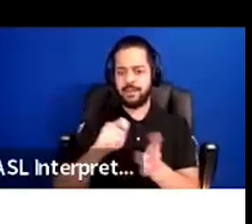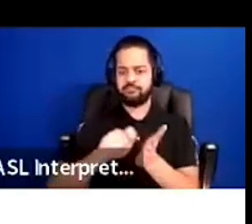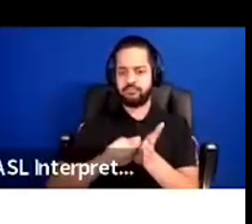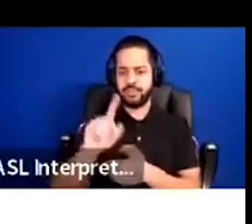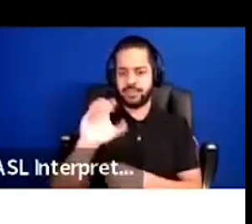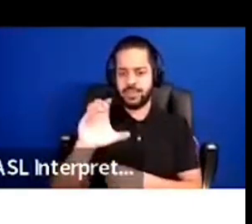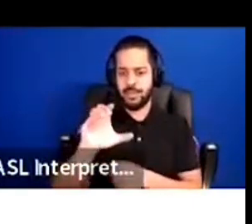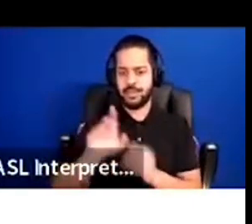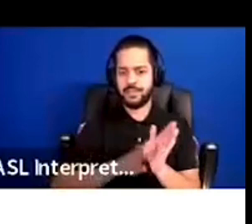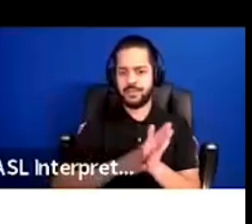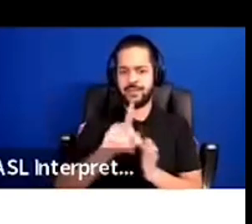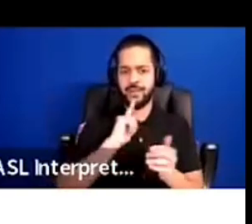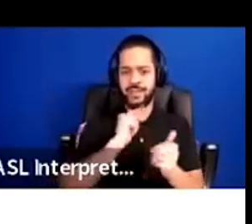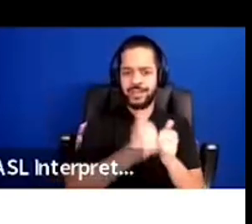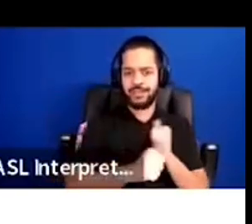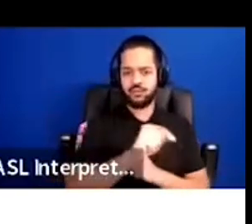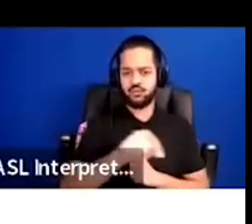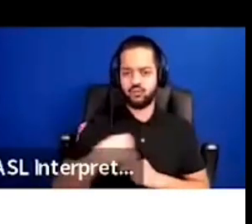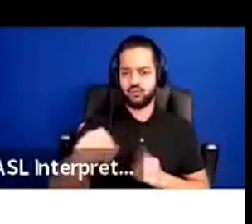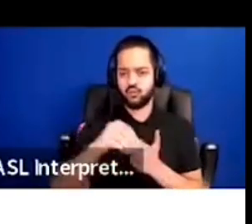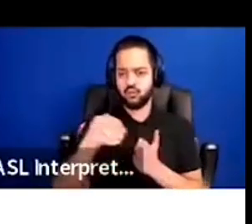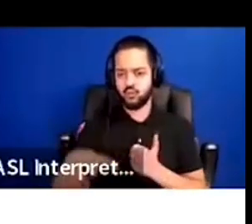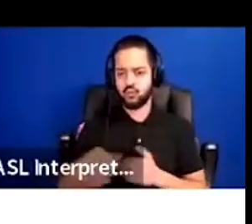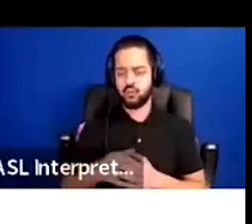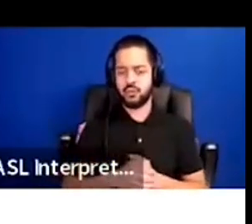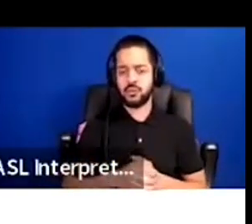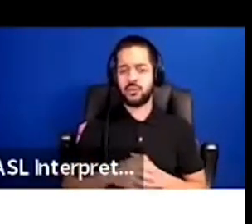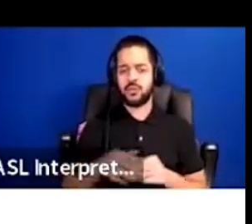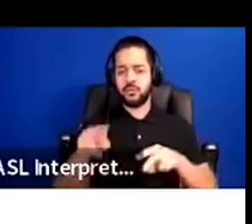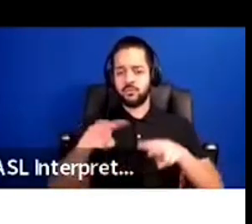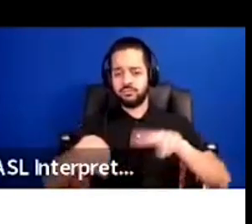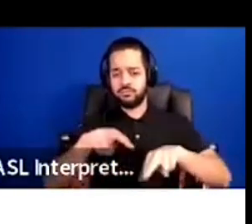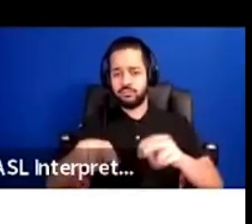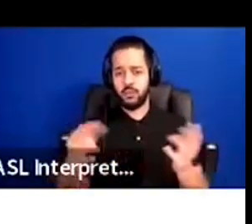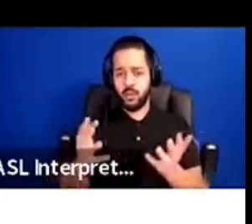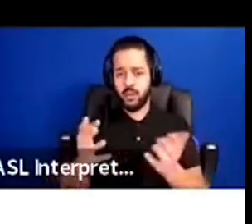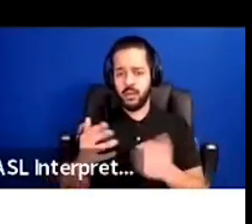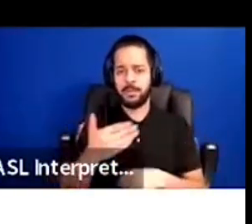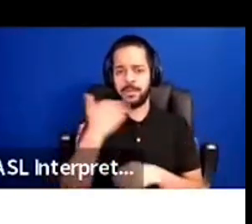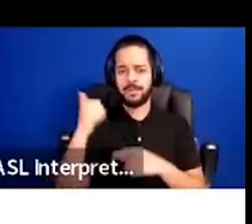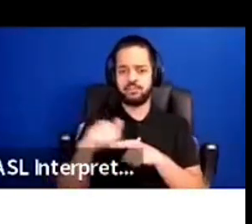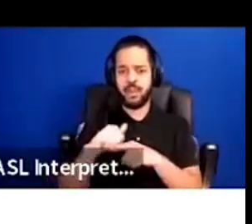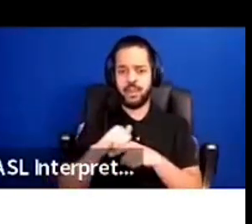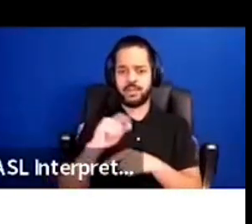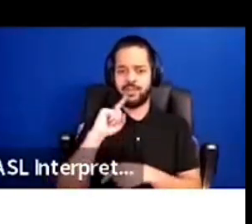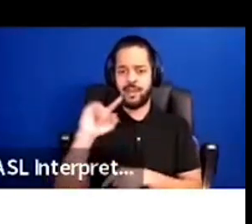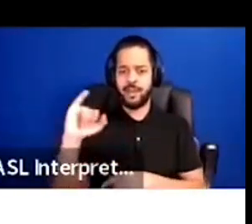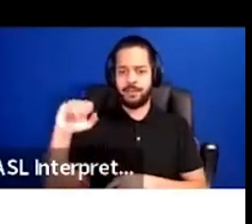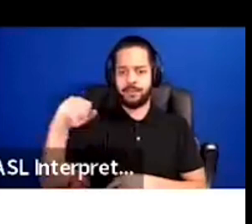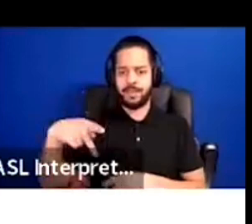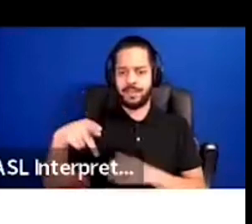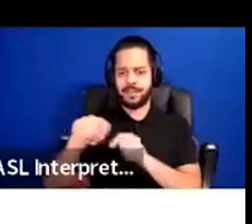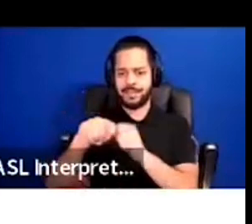each eligible student. What we need to look at is when we're looking at best practices for our IEP teams and the development of those